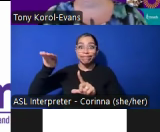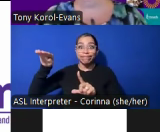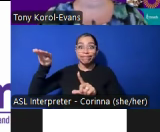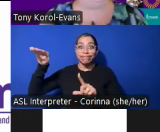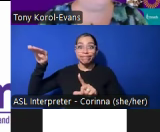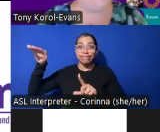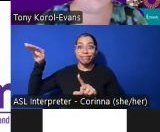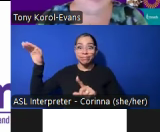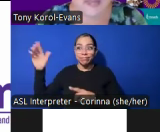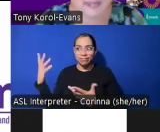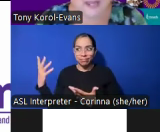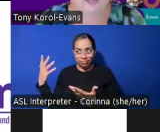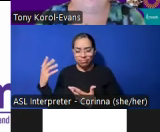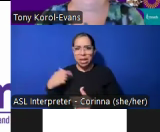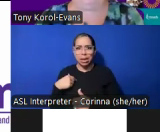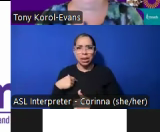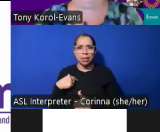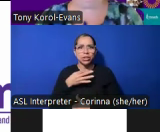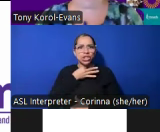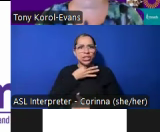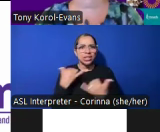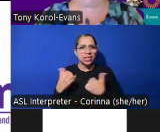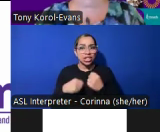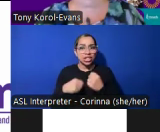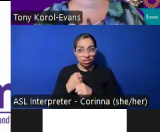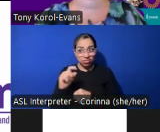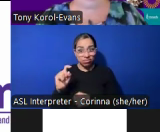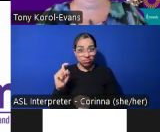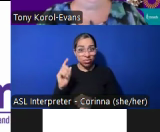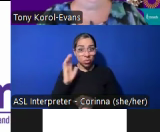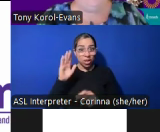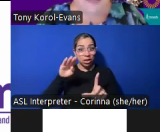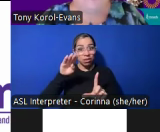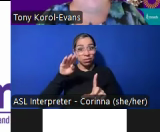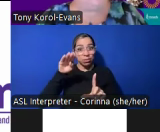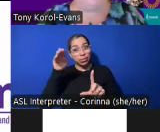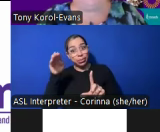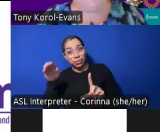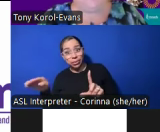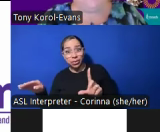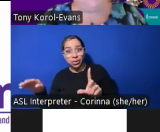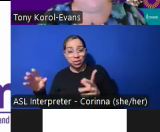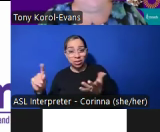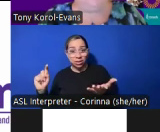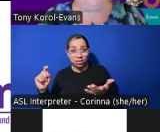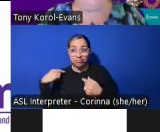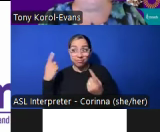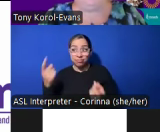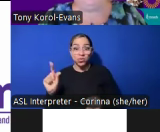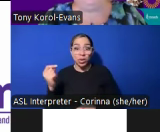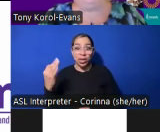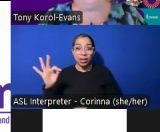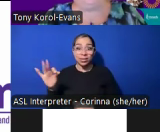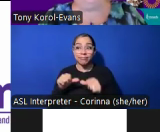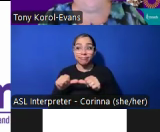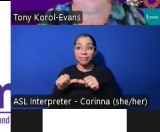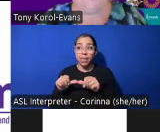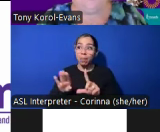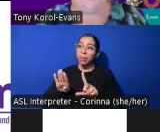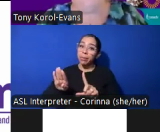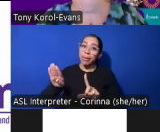numbers are, to see if we have had any kind of a reduction, because we haven't since 2019. It has been just